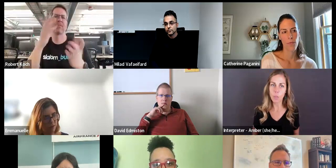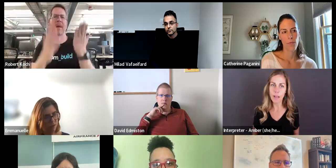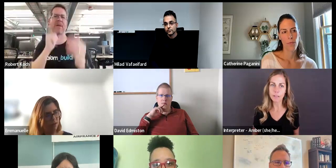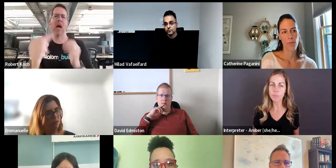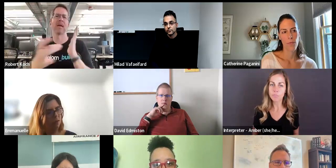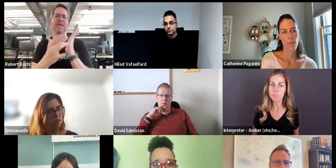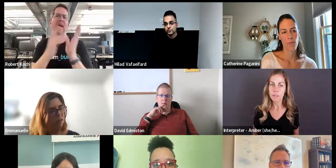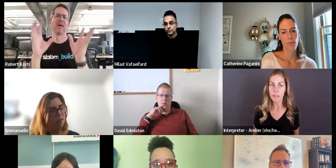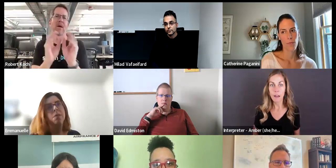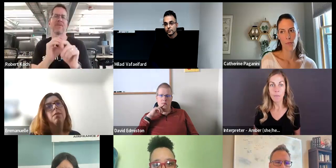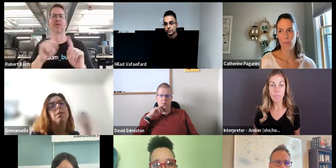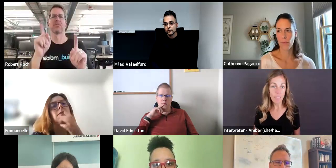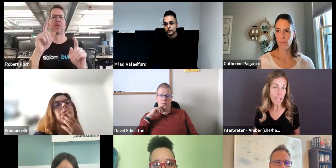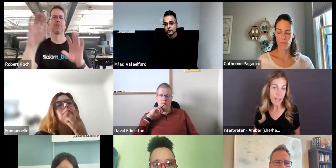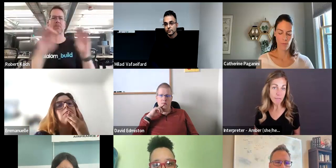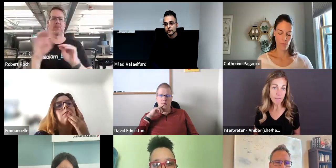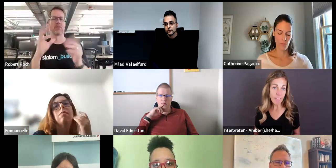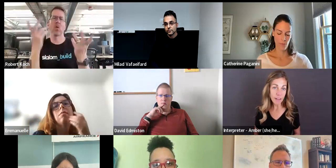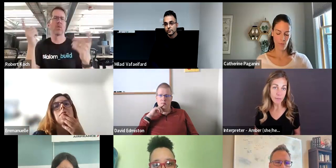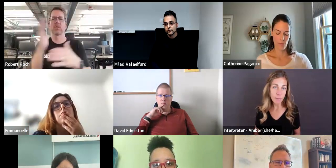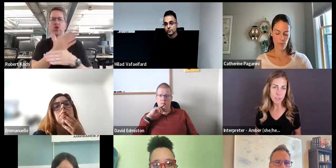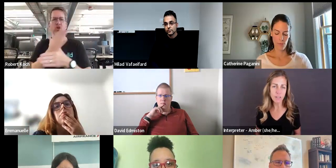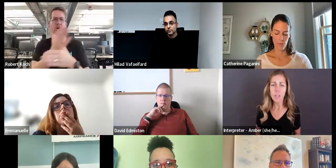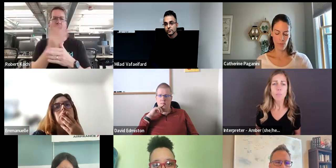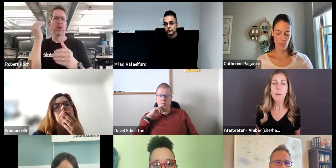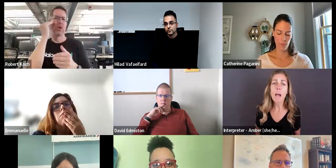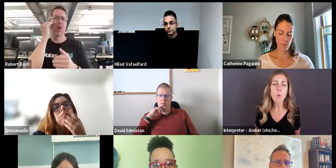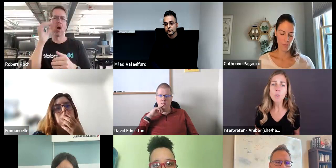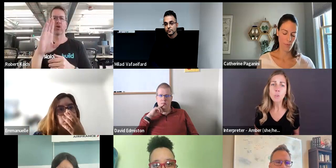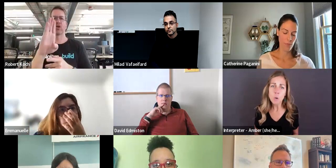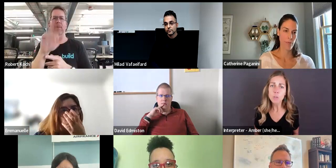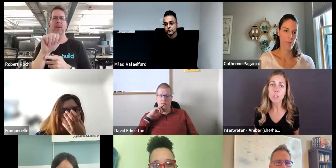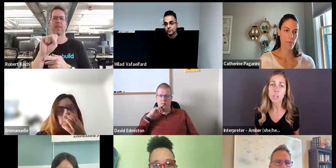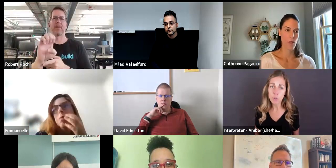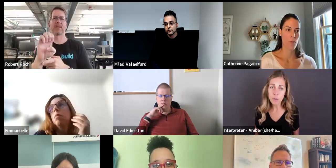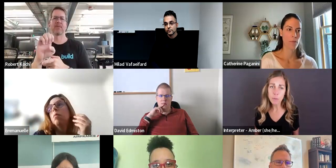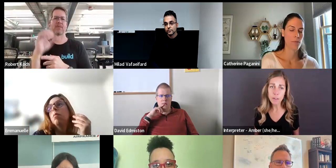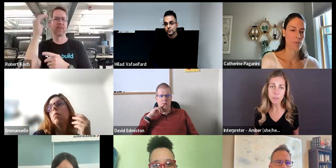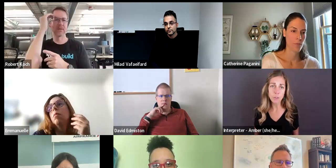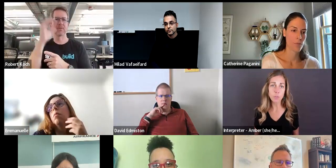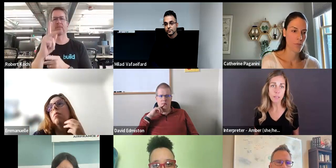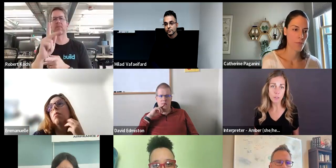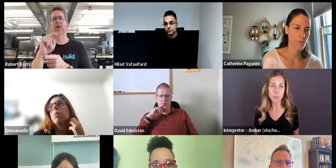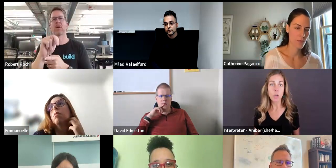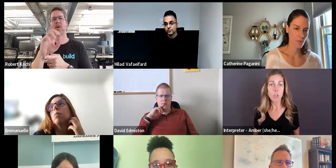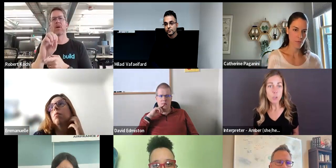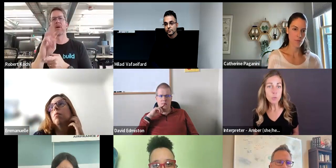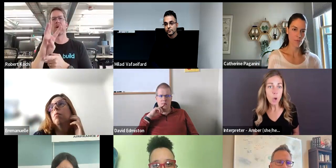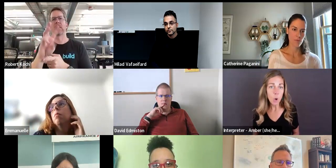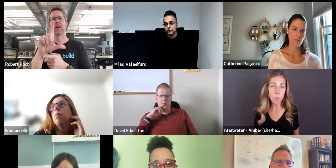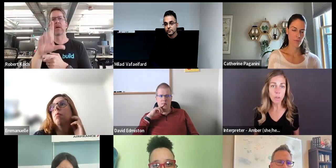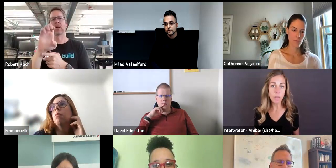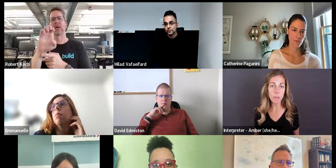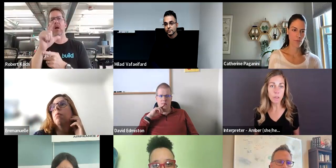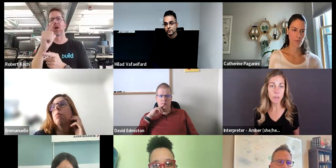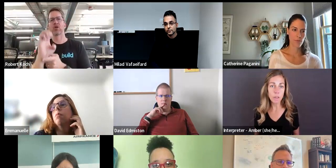so that they have that information. But I want you all to share your experience too, because you